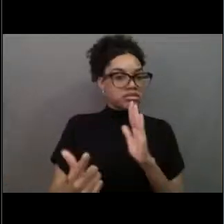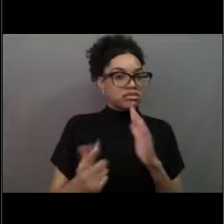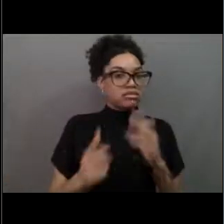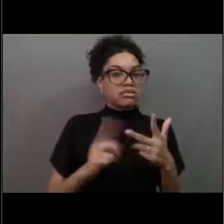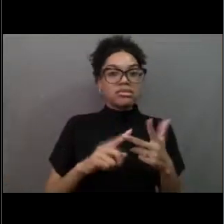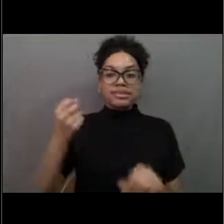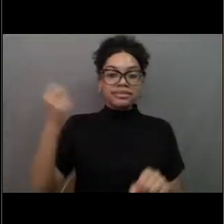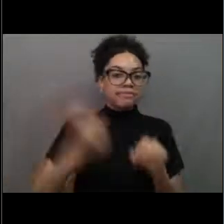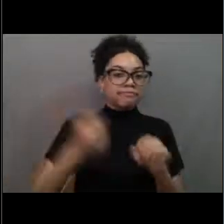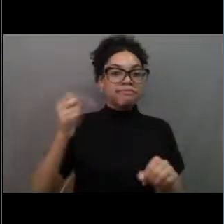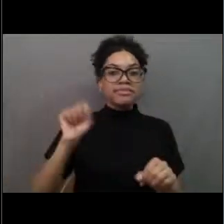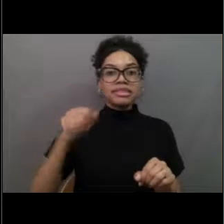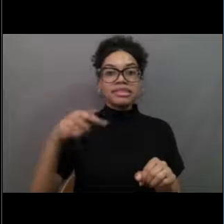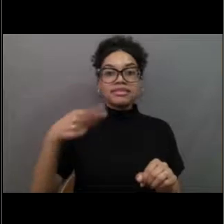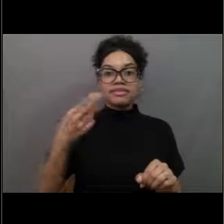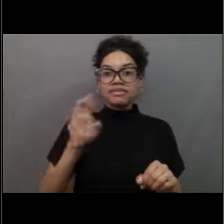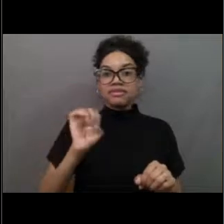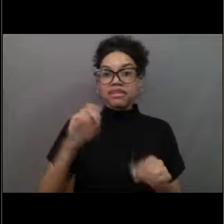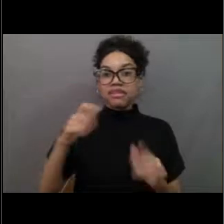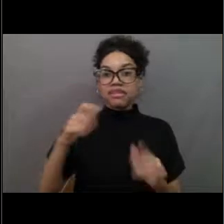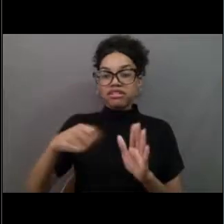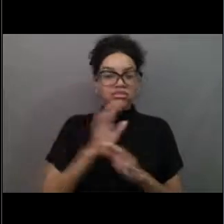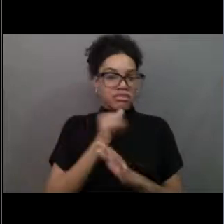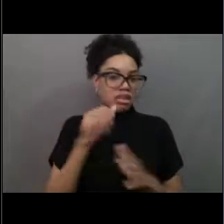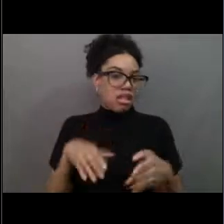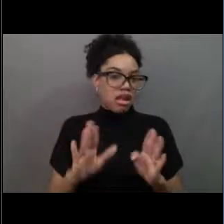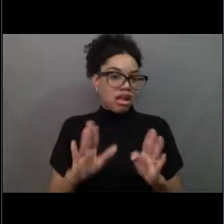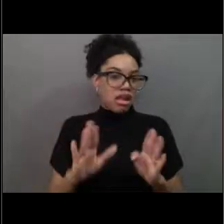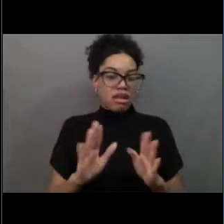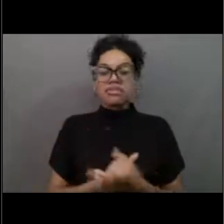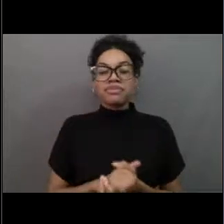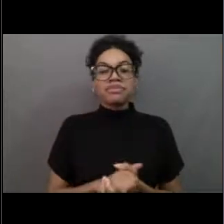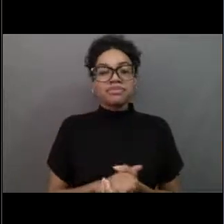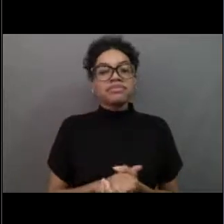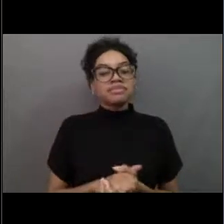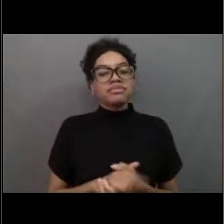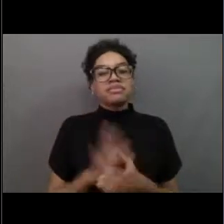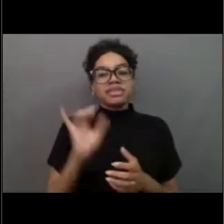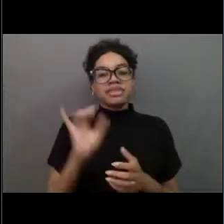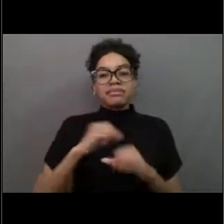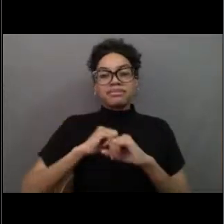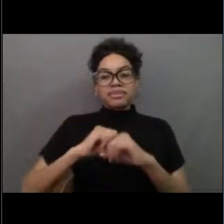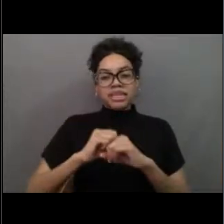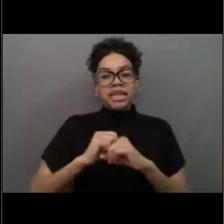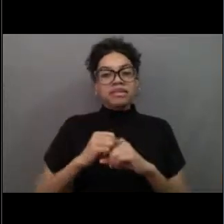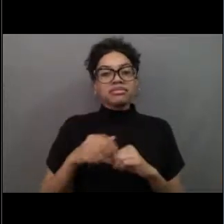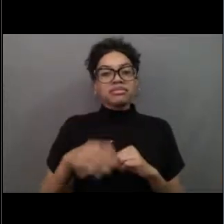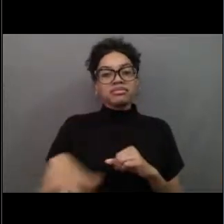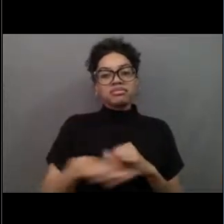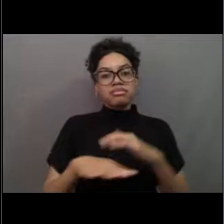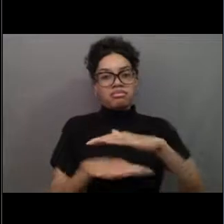So we can protect the reef bottom and protect the biggest fish of the population, which produce the most babies to help keep things going.